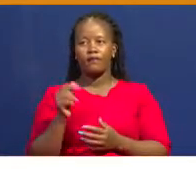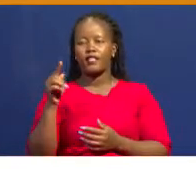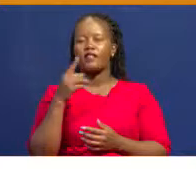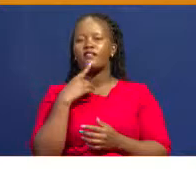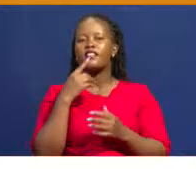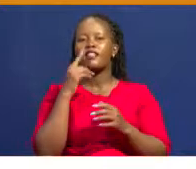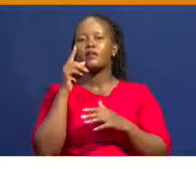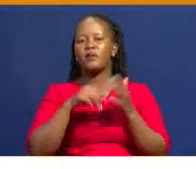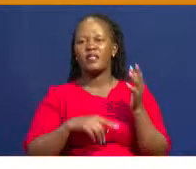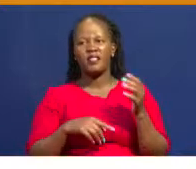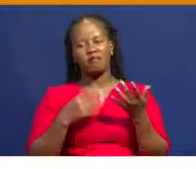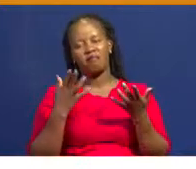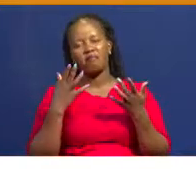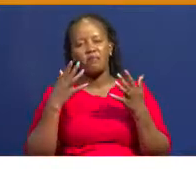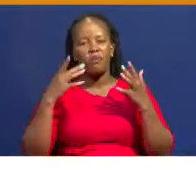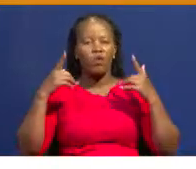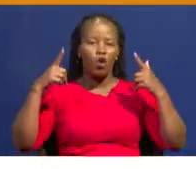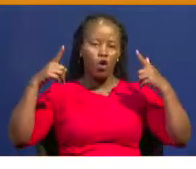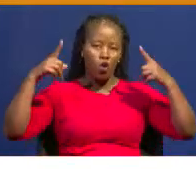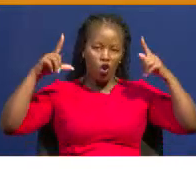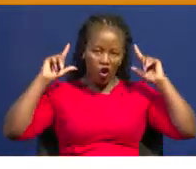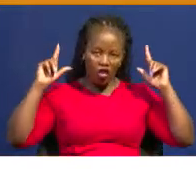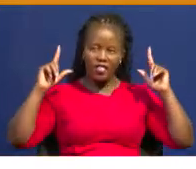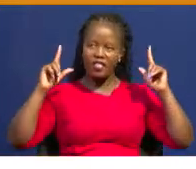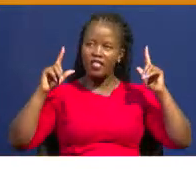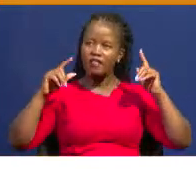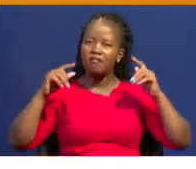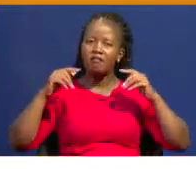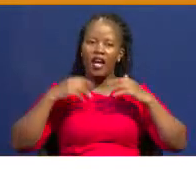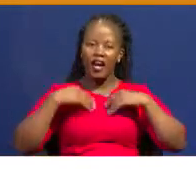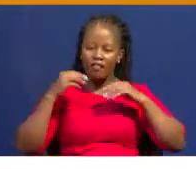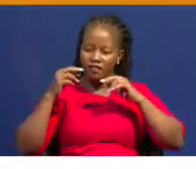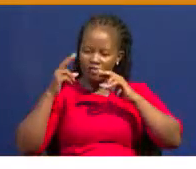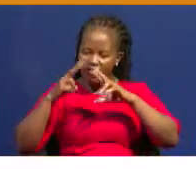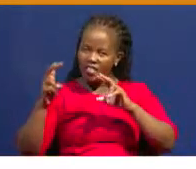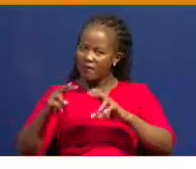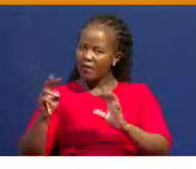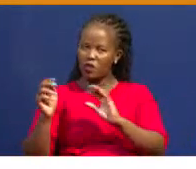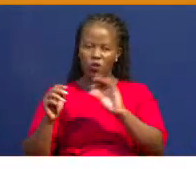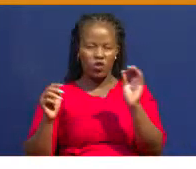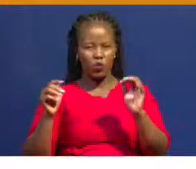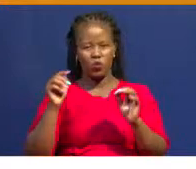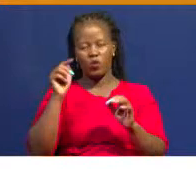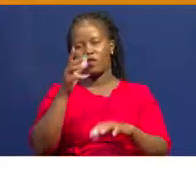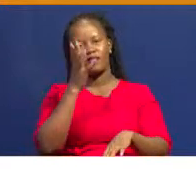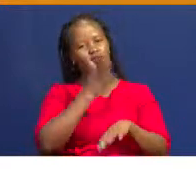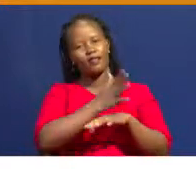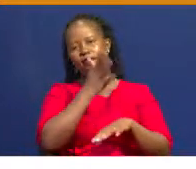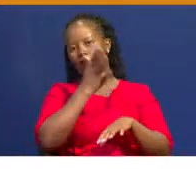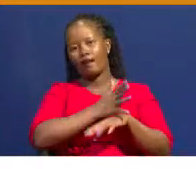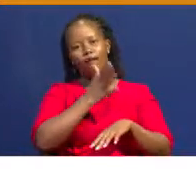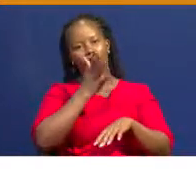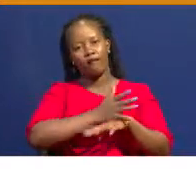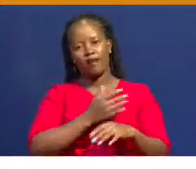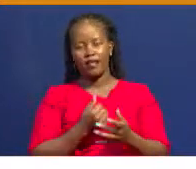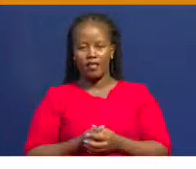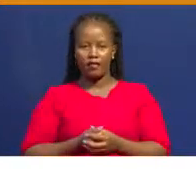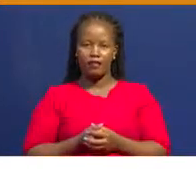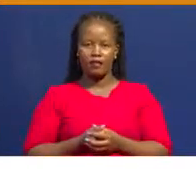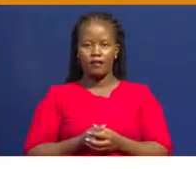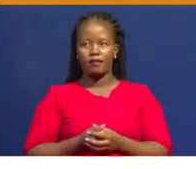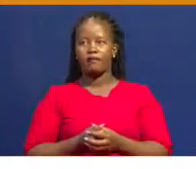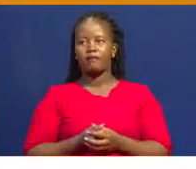trucks, let me say lorries, do not go for inspection. That is not true. That is not true.